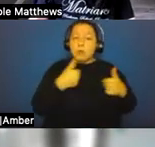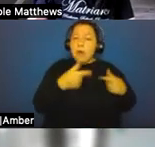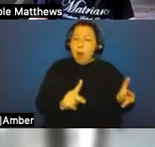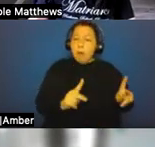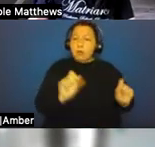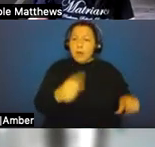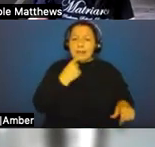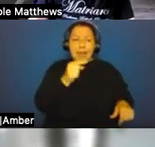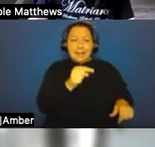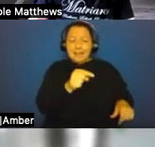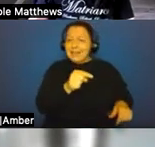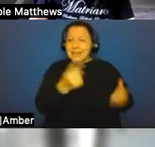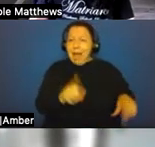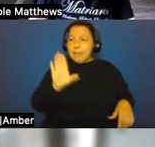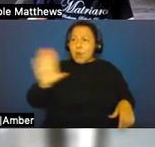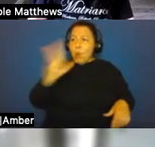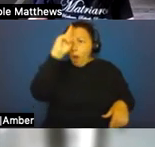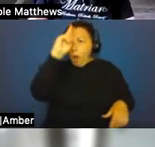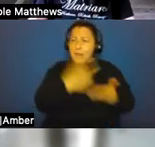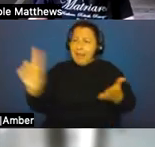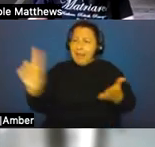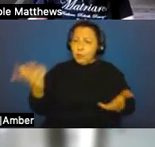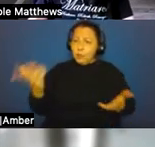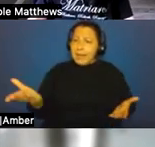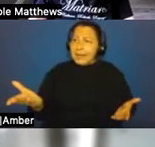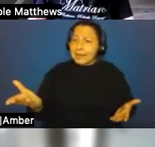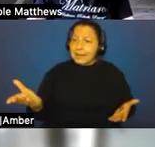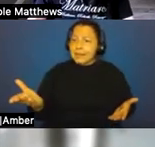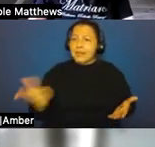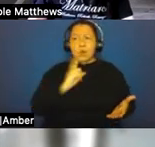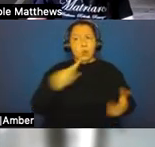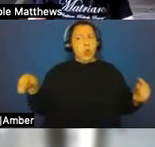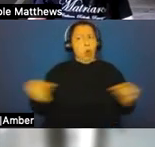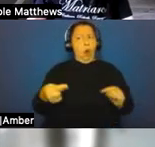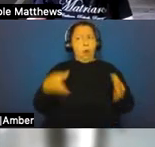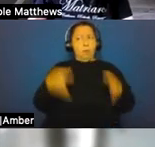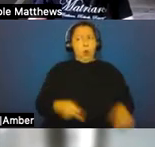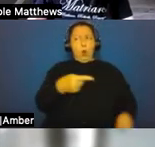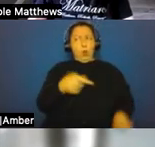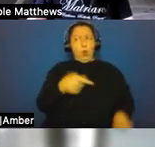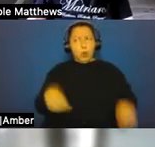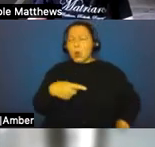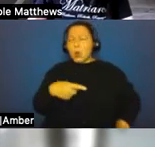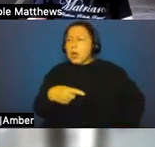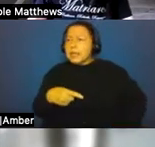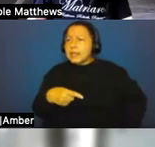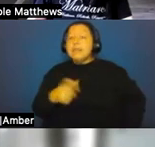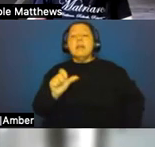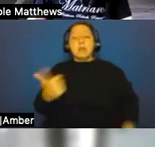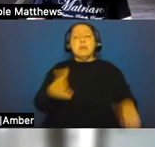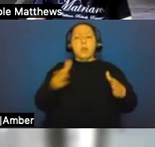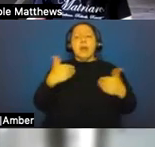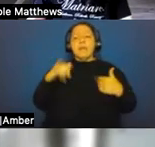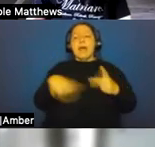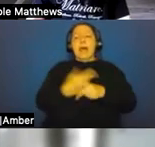happened at your hospital last week and, you know, this was really harmful. So another way to also have that